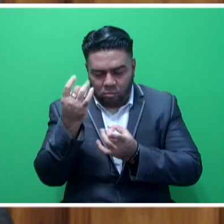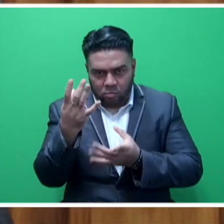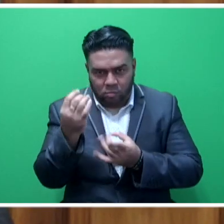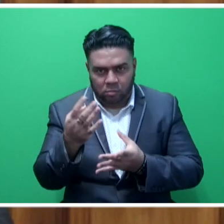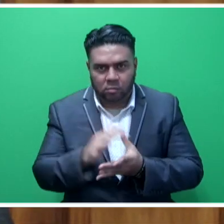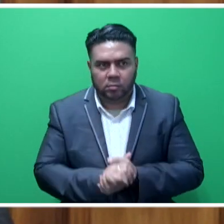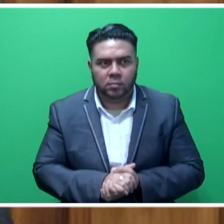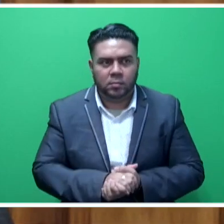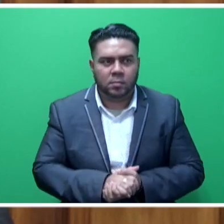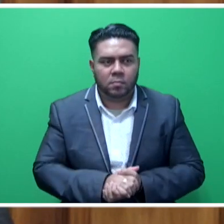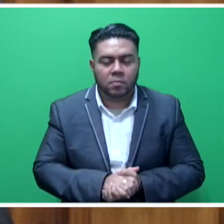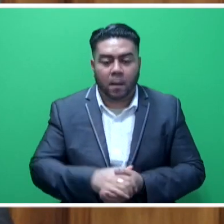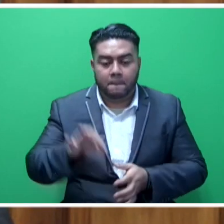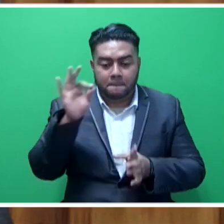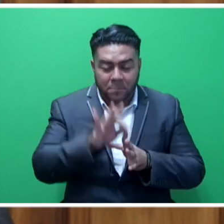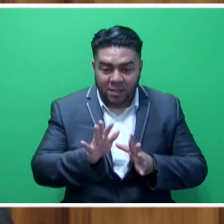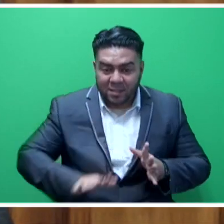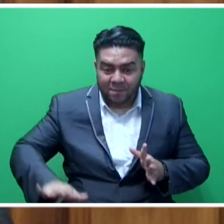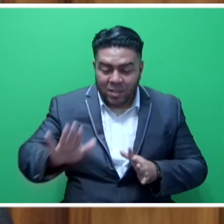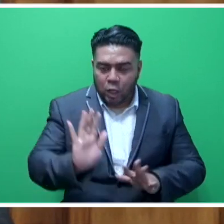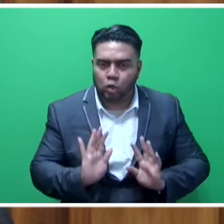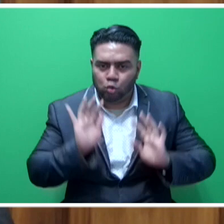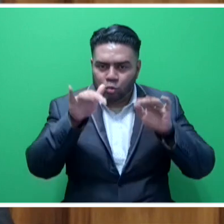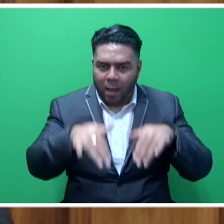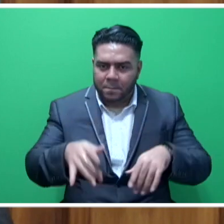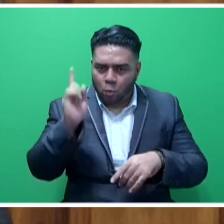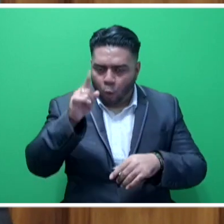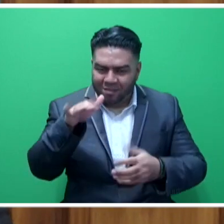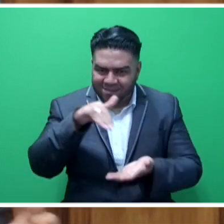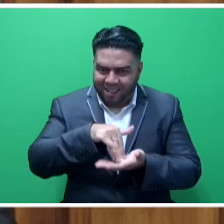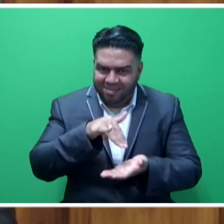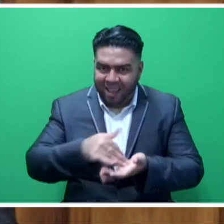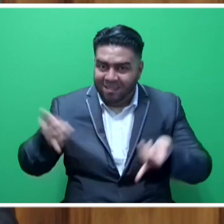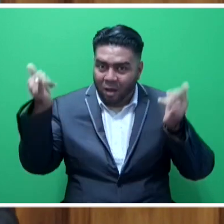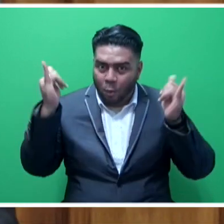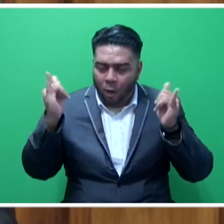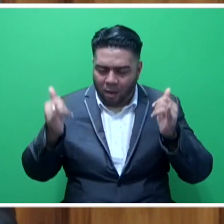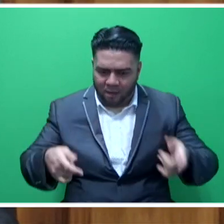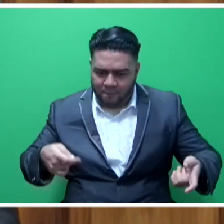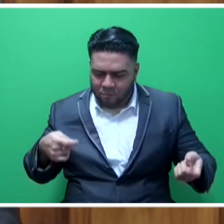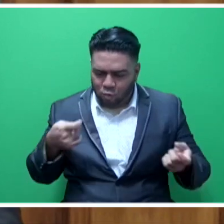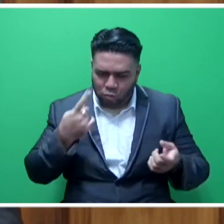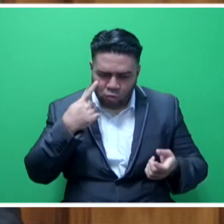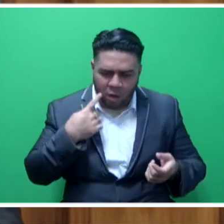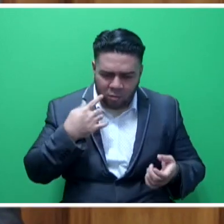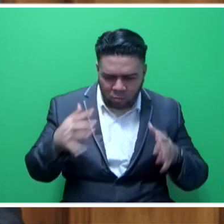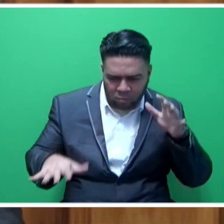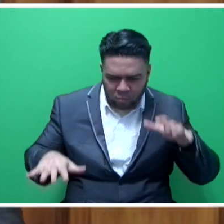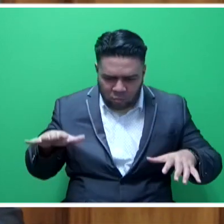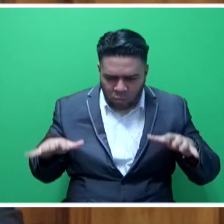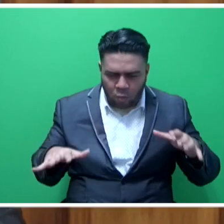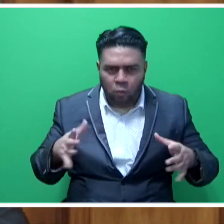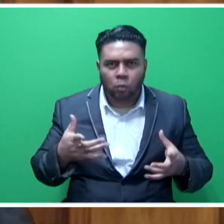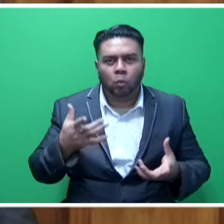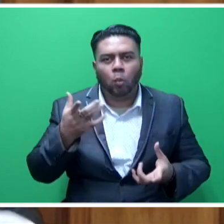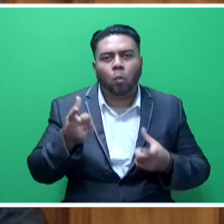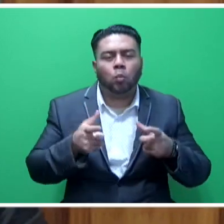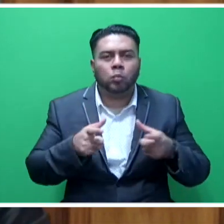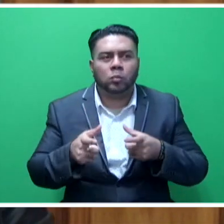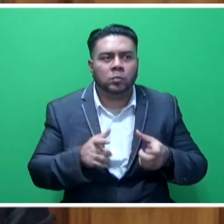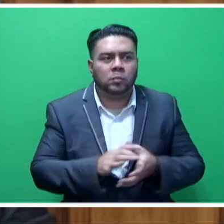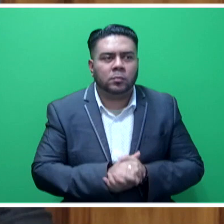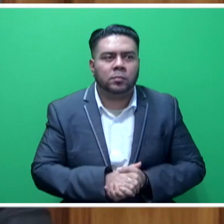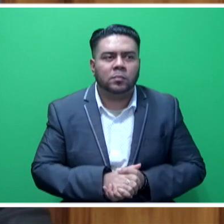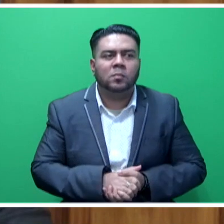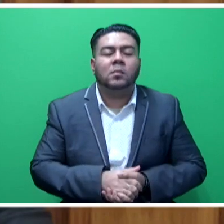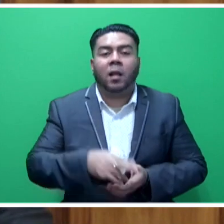The Pacific Tsunami Warning Center had to feed that into their own calculations, which they had to do manually,